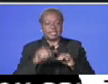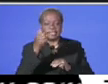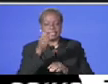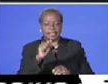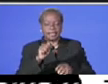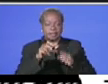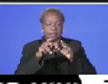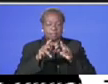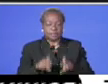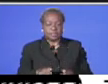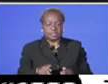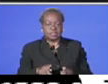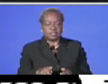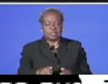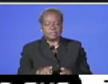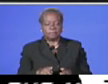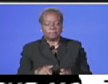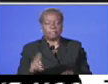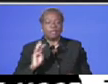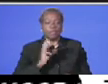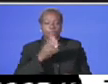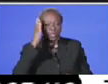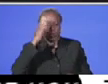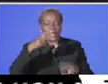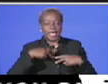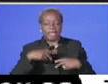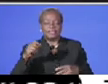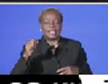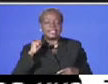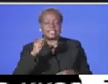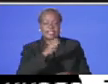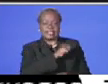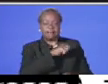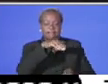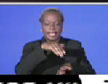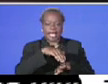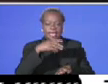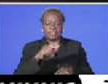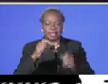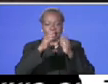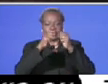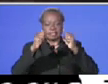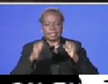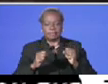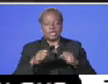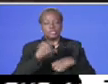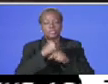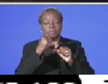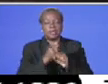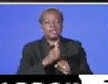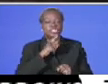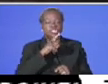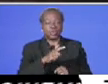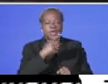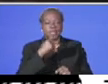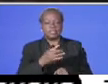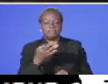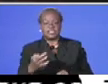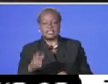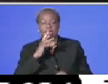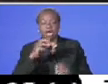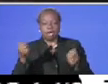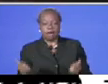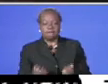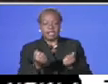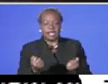persons. Obviously, we'll have staffing at the stadium just to make sure that the facility is available and open